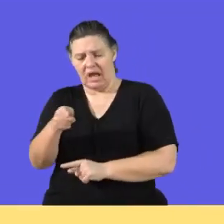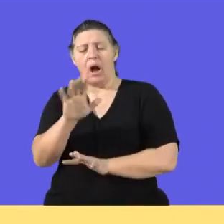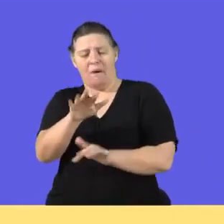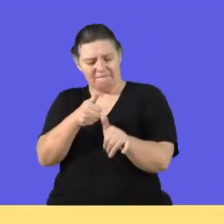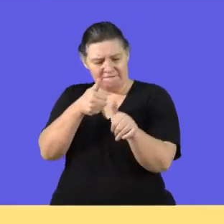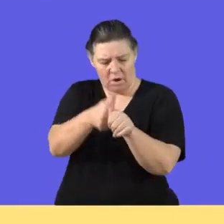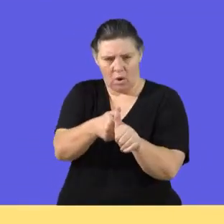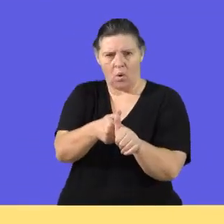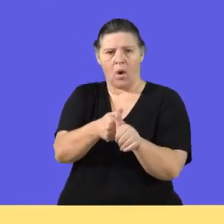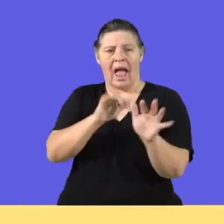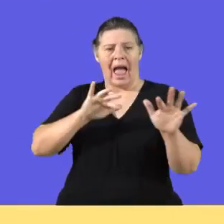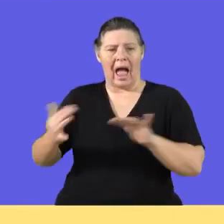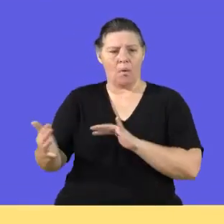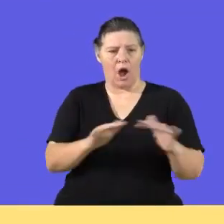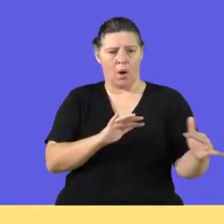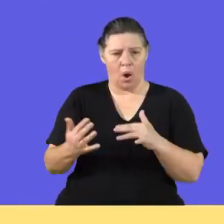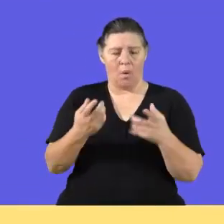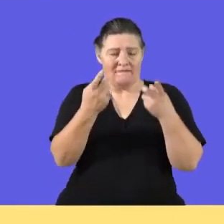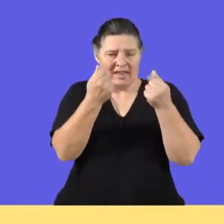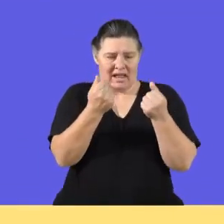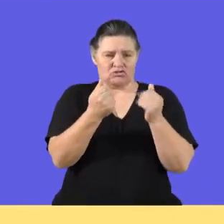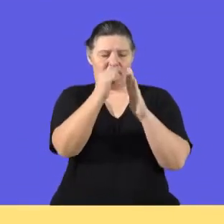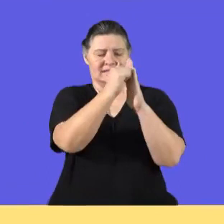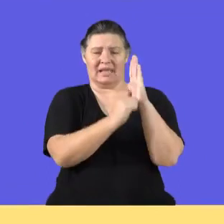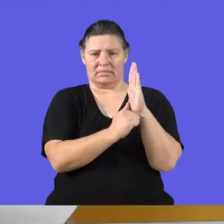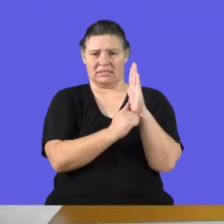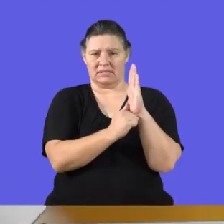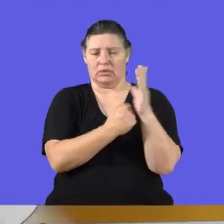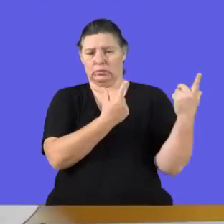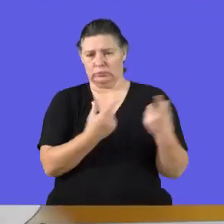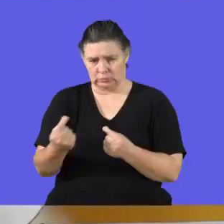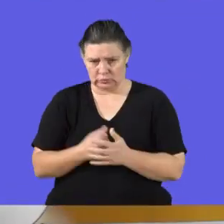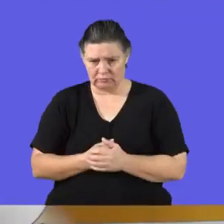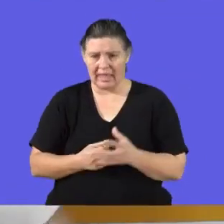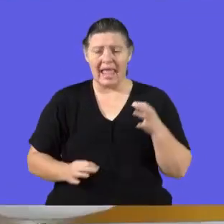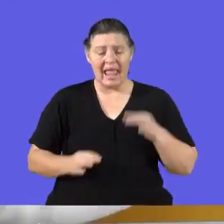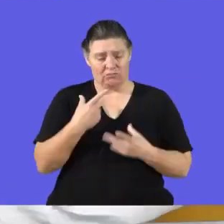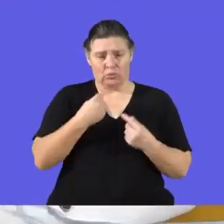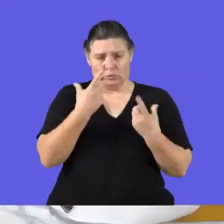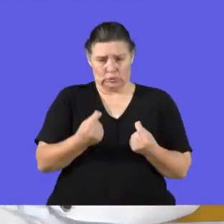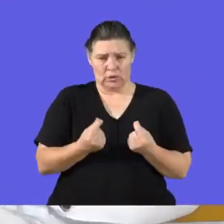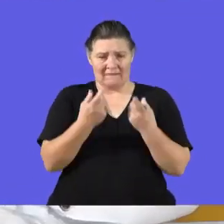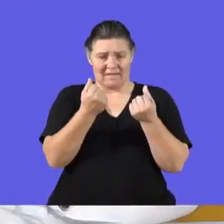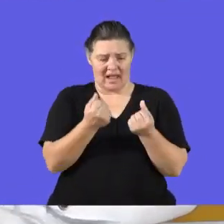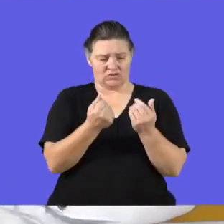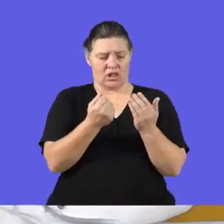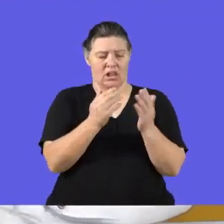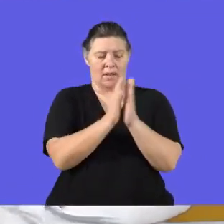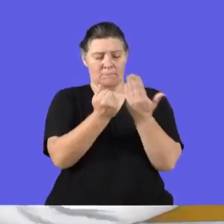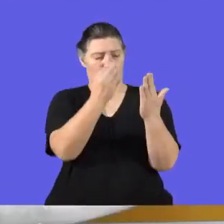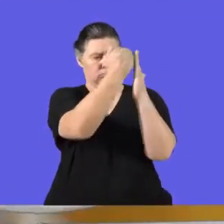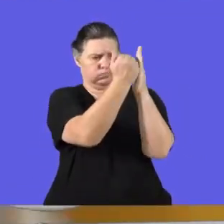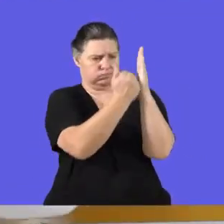to be followed in the preparation of financial statements. So in accounting, when we prepare what we call financial